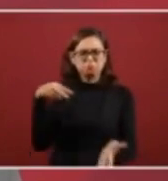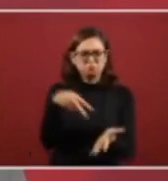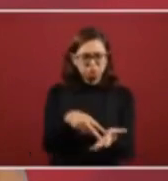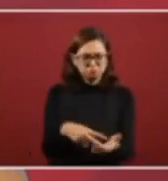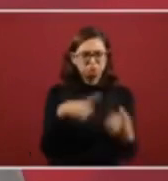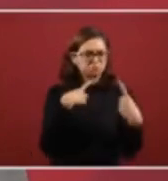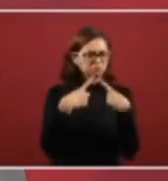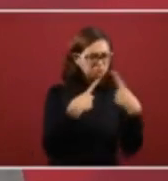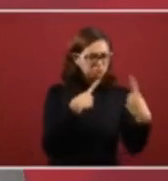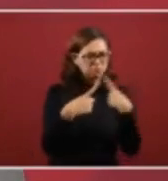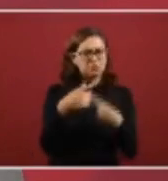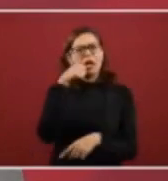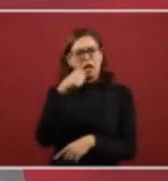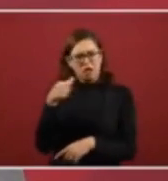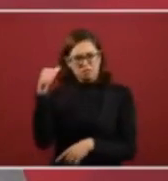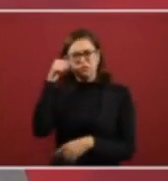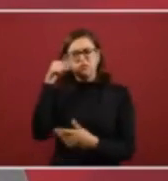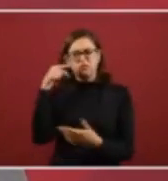yesterday,